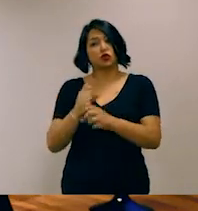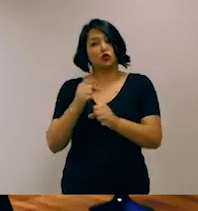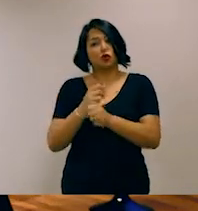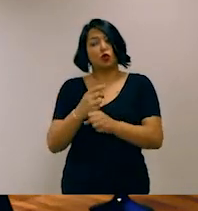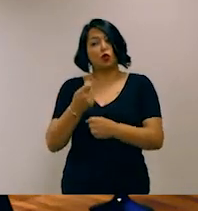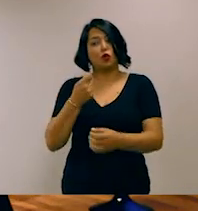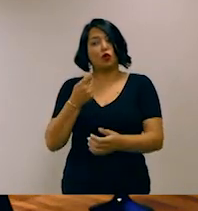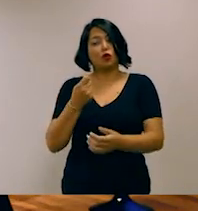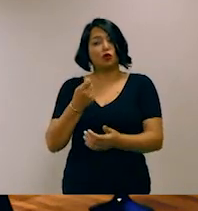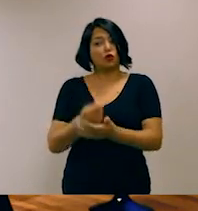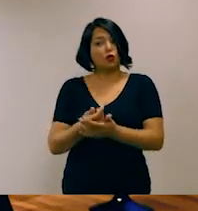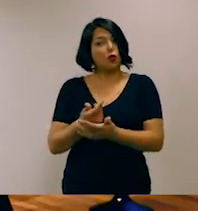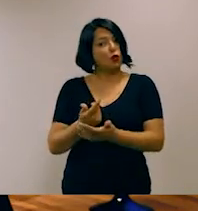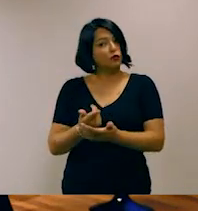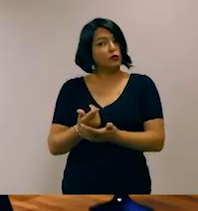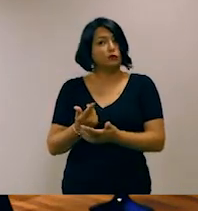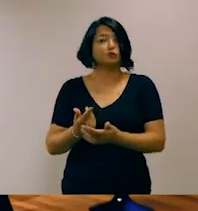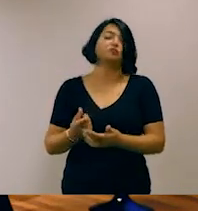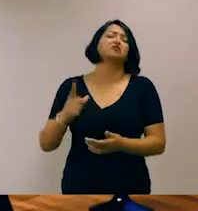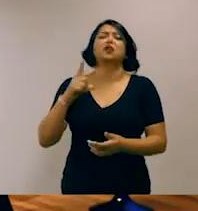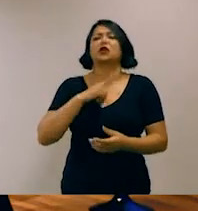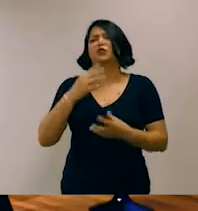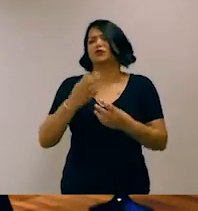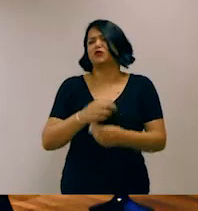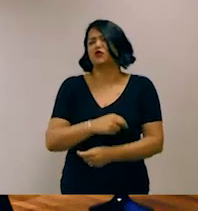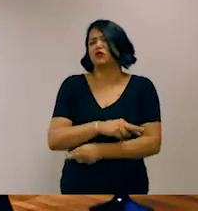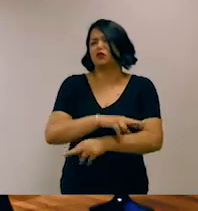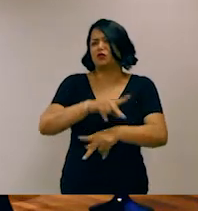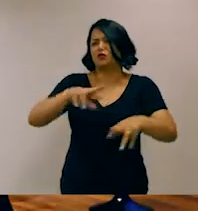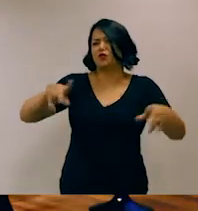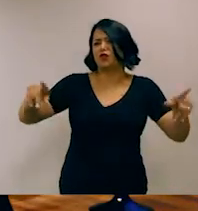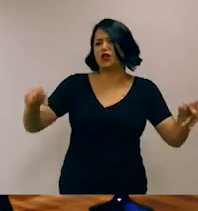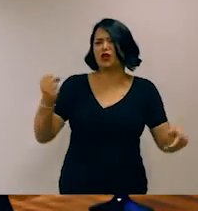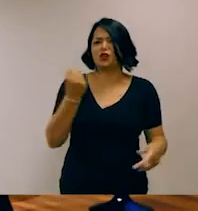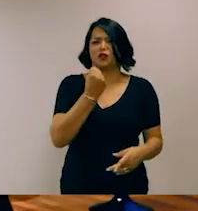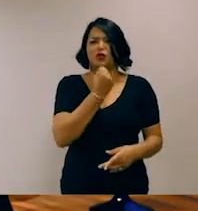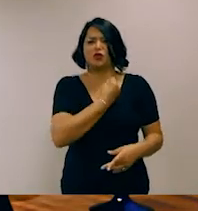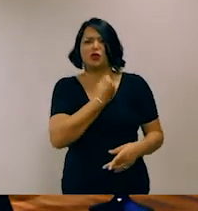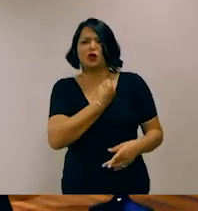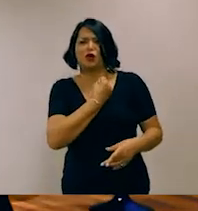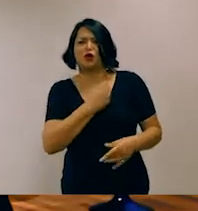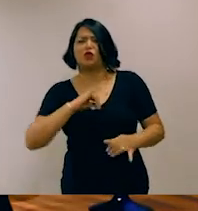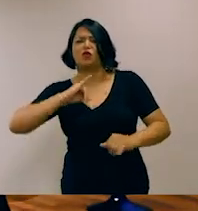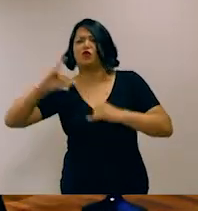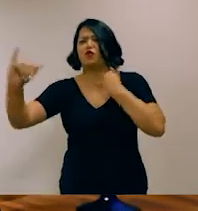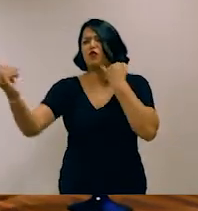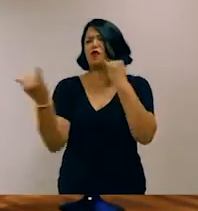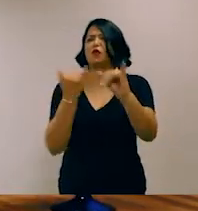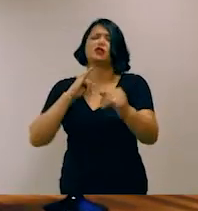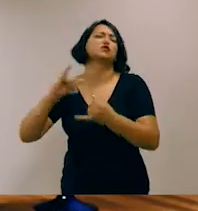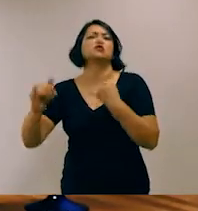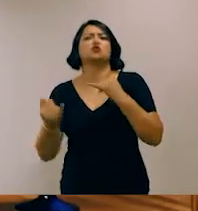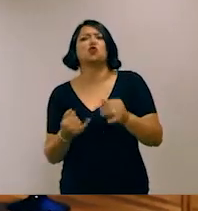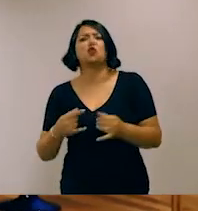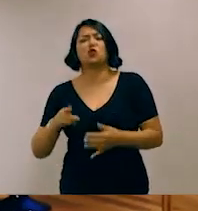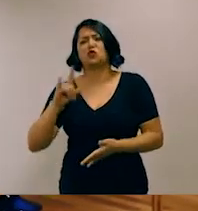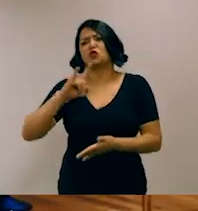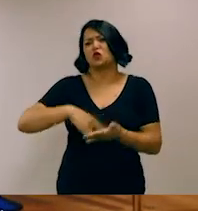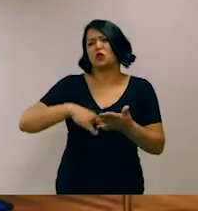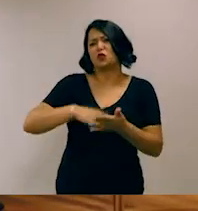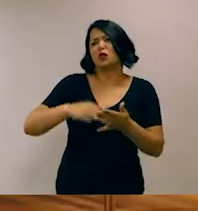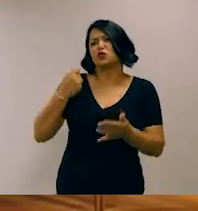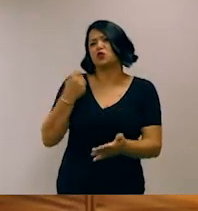several databases and all kinds of data. We have tables, we have numeric data, we have text, we